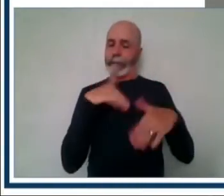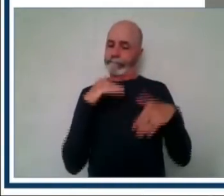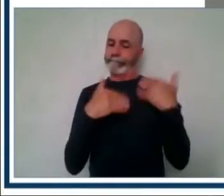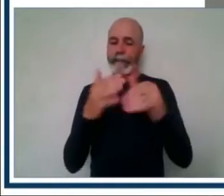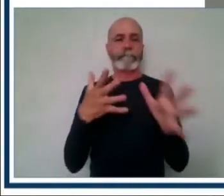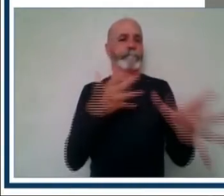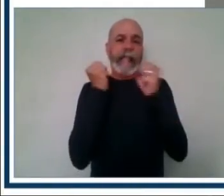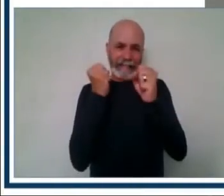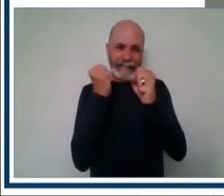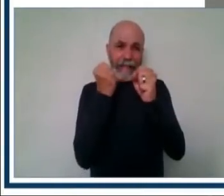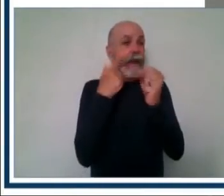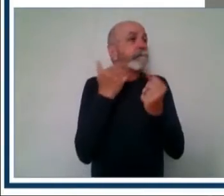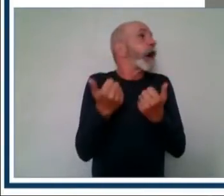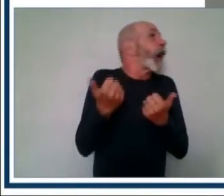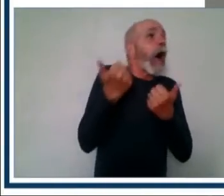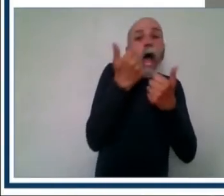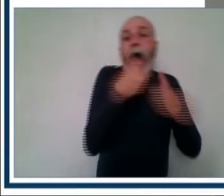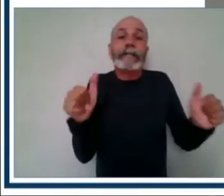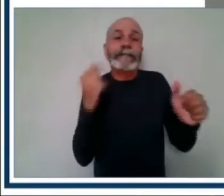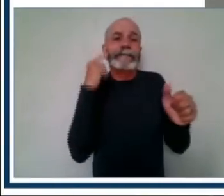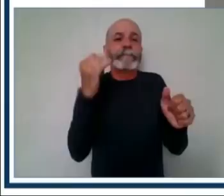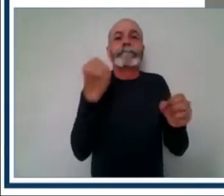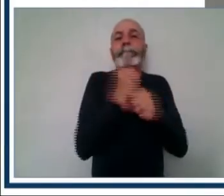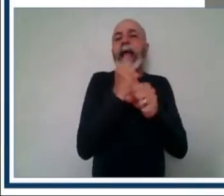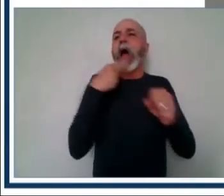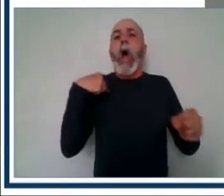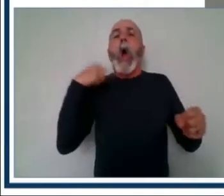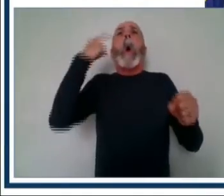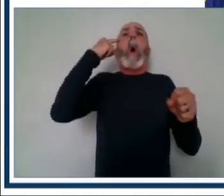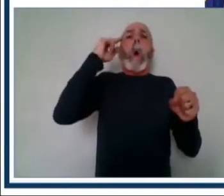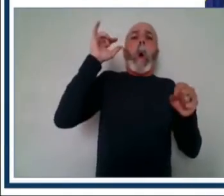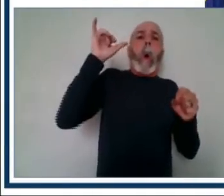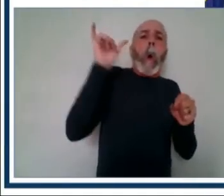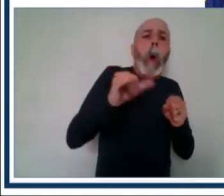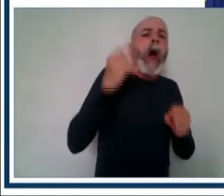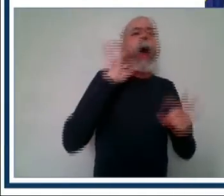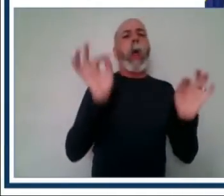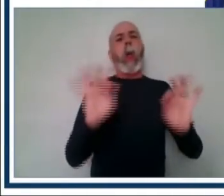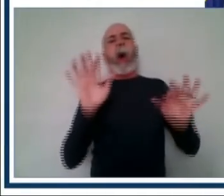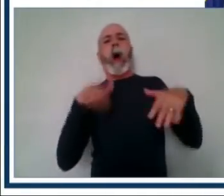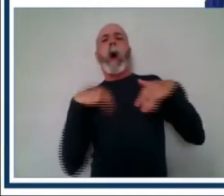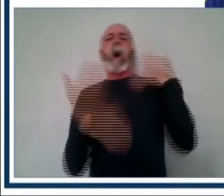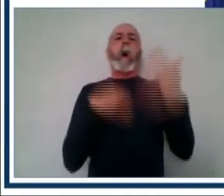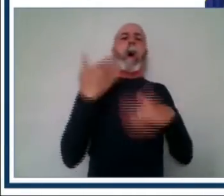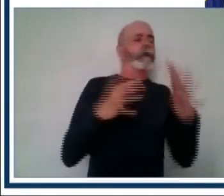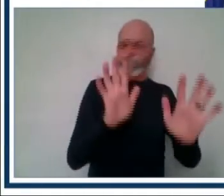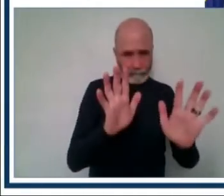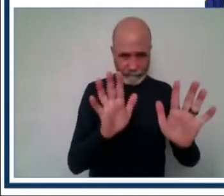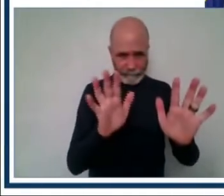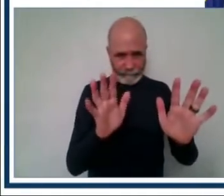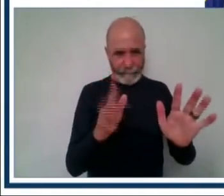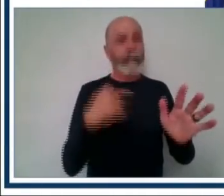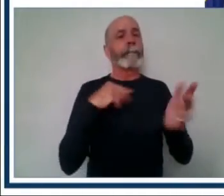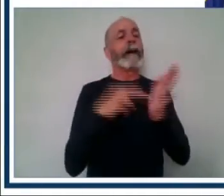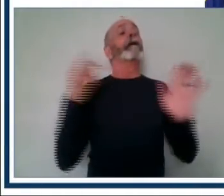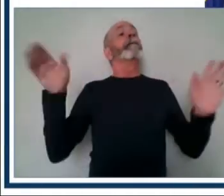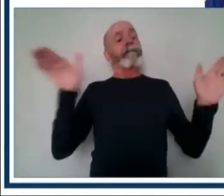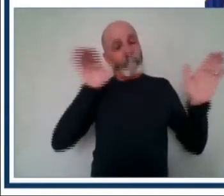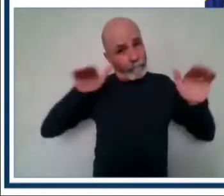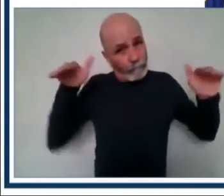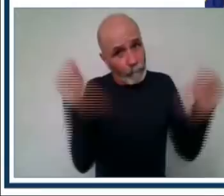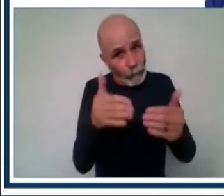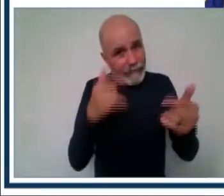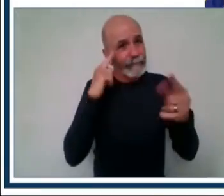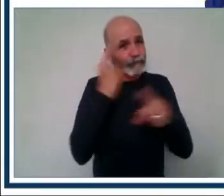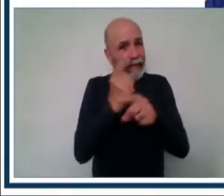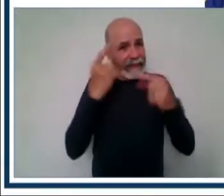distracts us will actually put all Nova Scotians at risk. I just want to add to that. I fully support this direction in the way that we've handled this